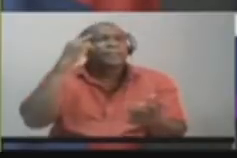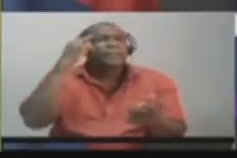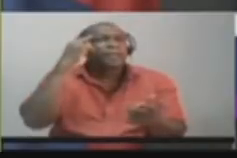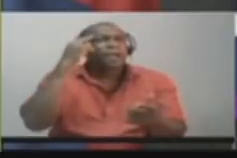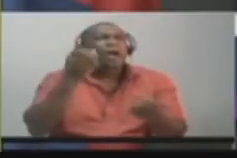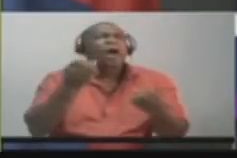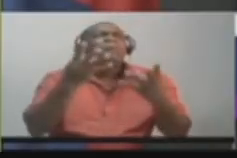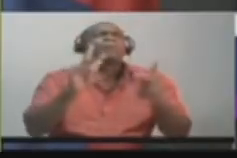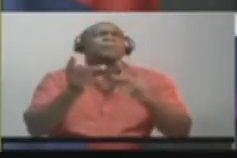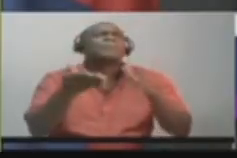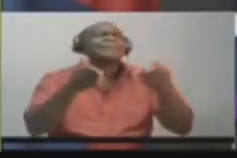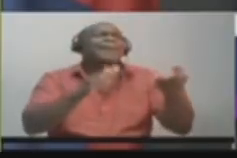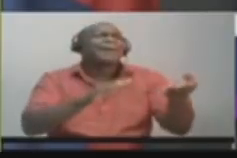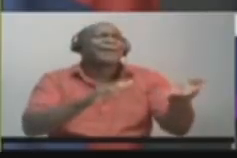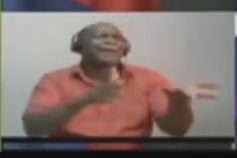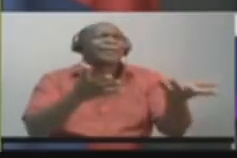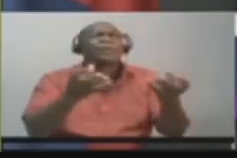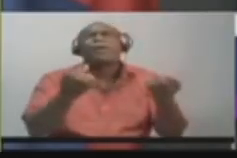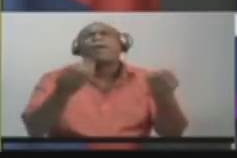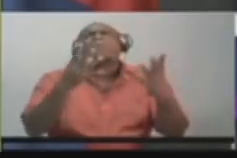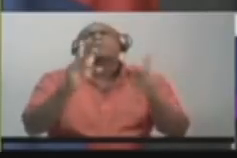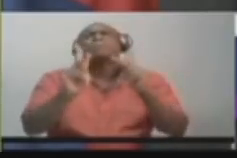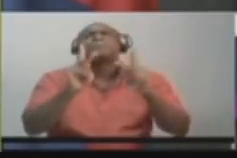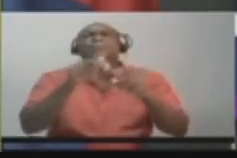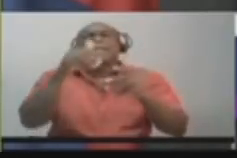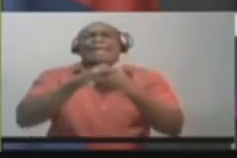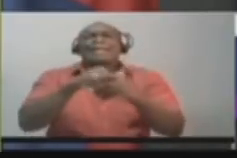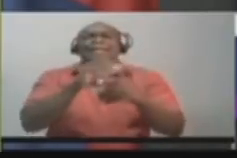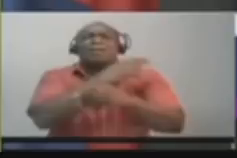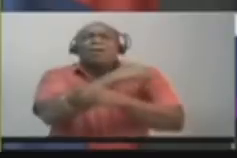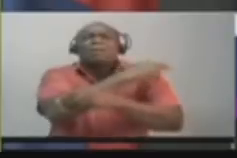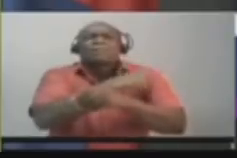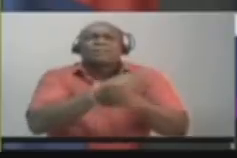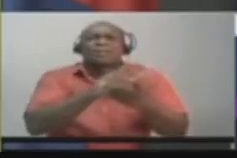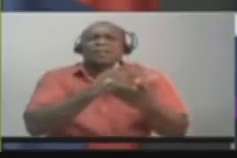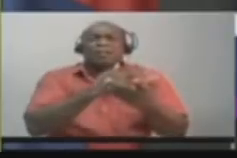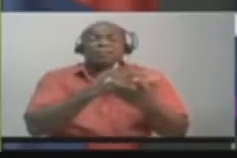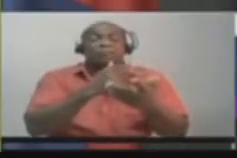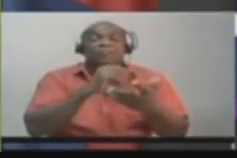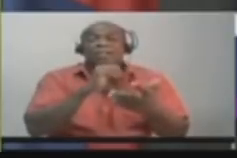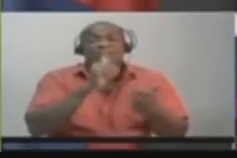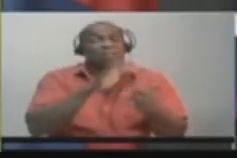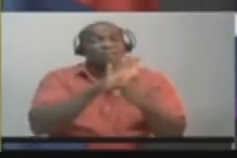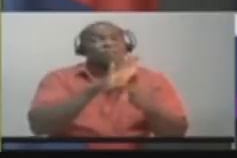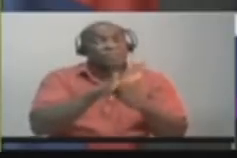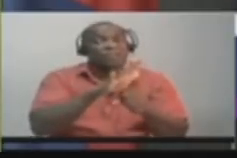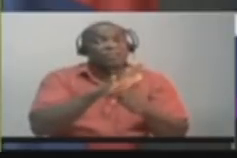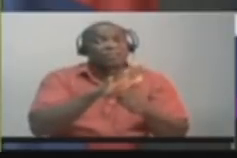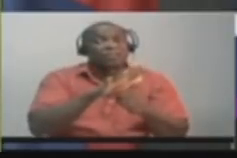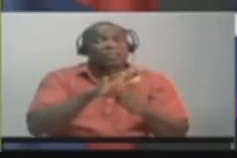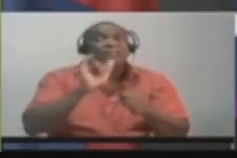and overflowing hospitals. And that is why I pay most attention to Dr.